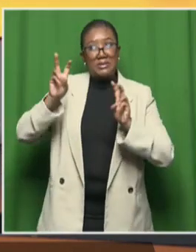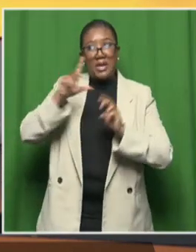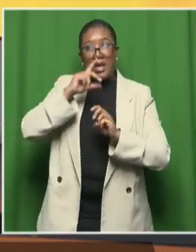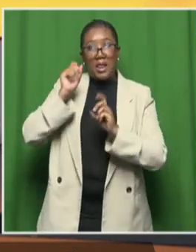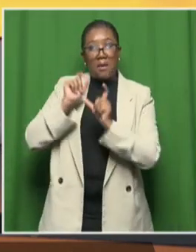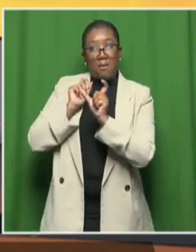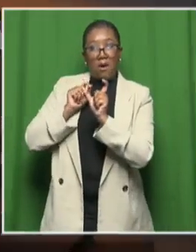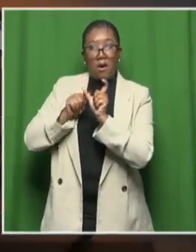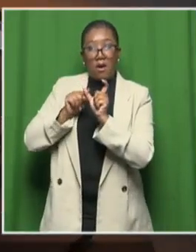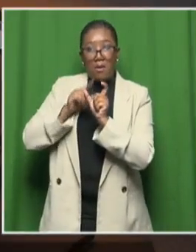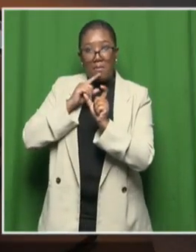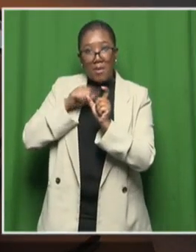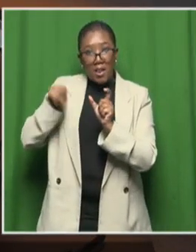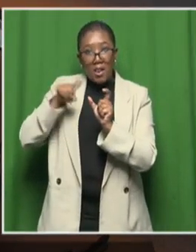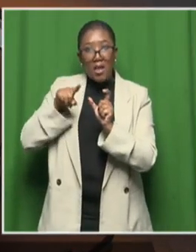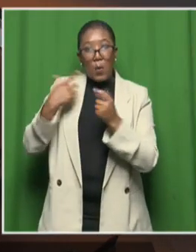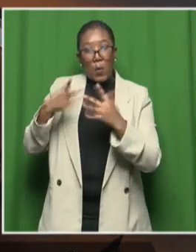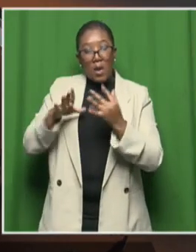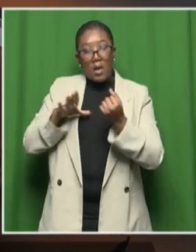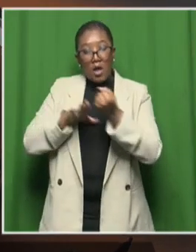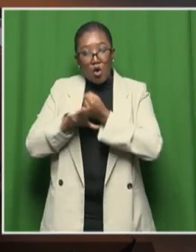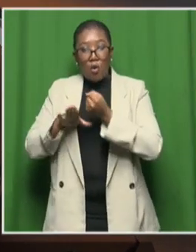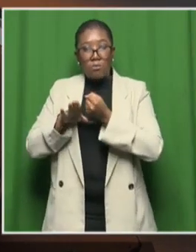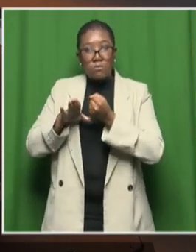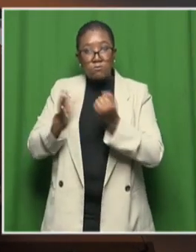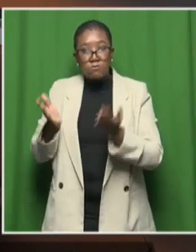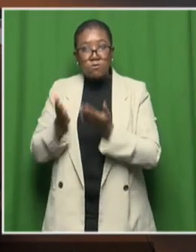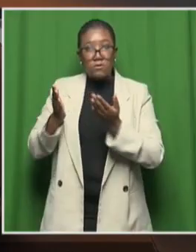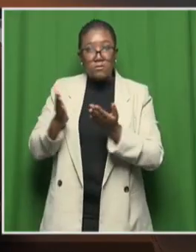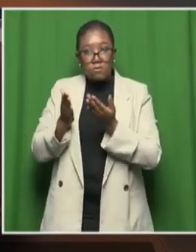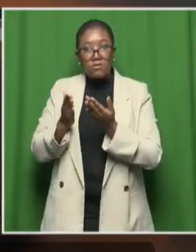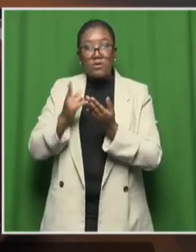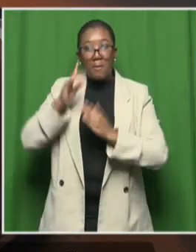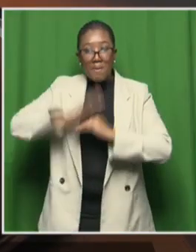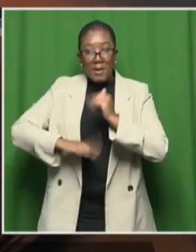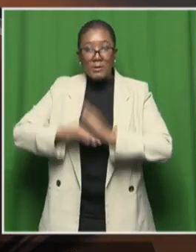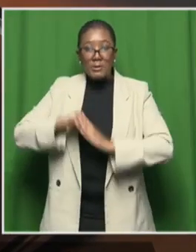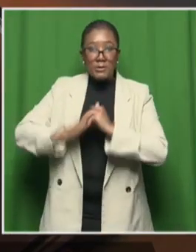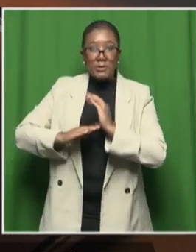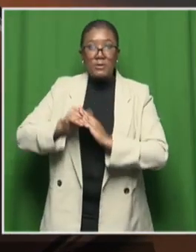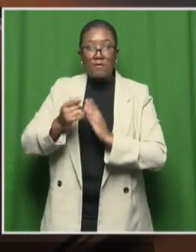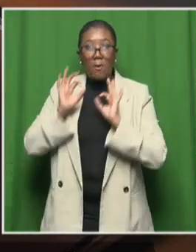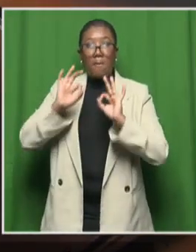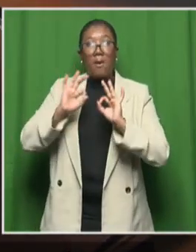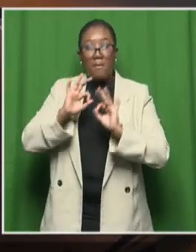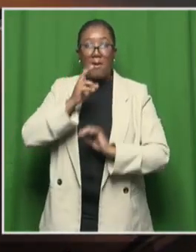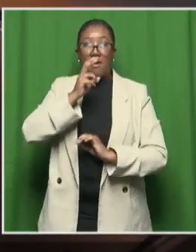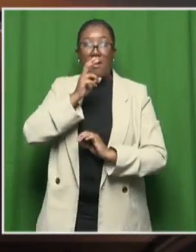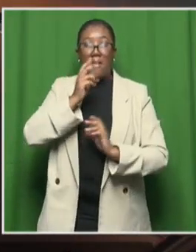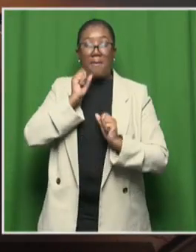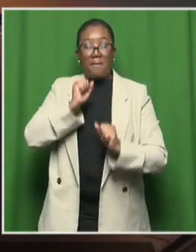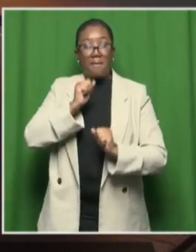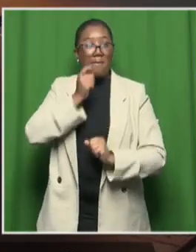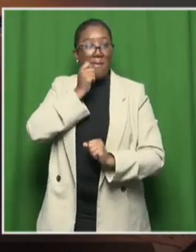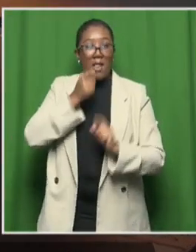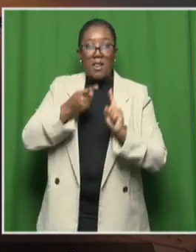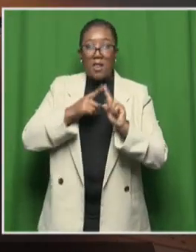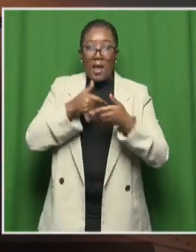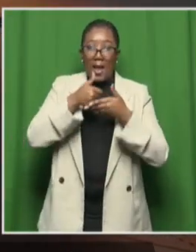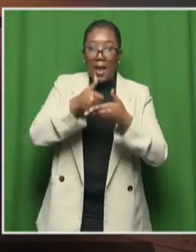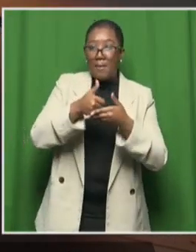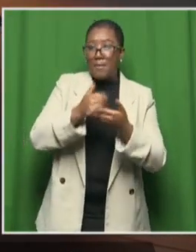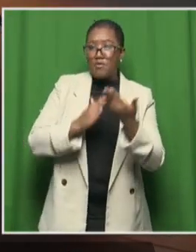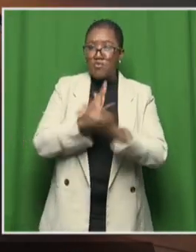really cooked to be the man that he was. And, he advocated for the rights of the poor. He advocated for the rights